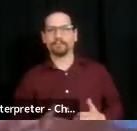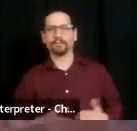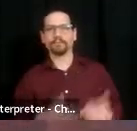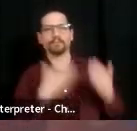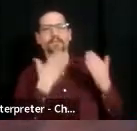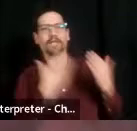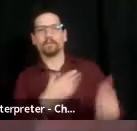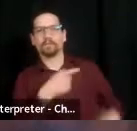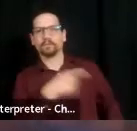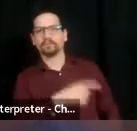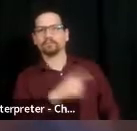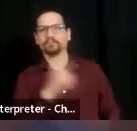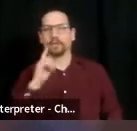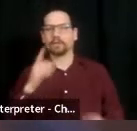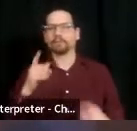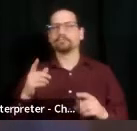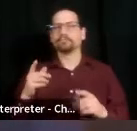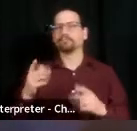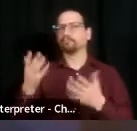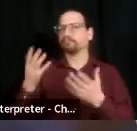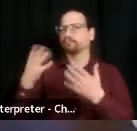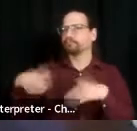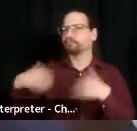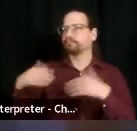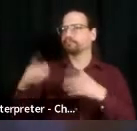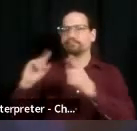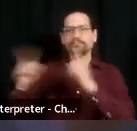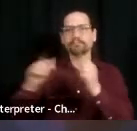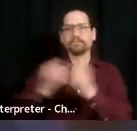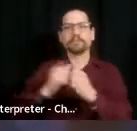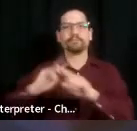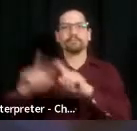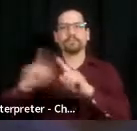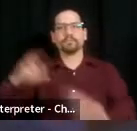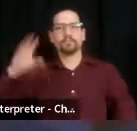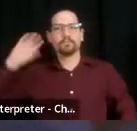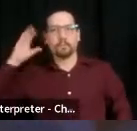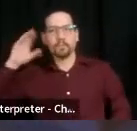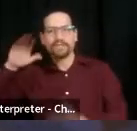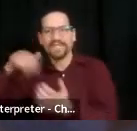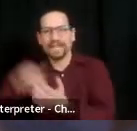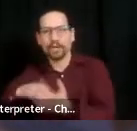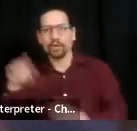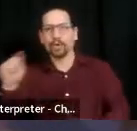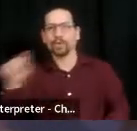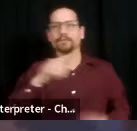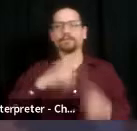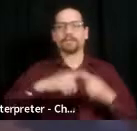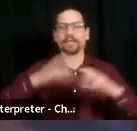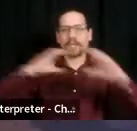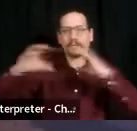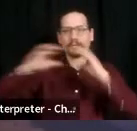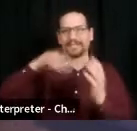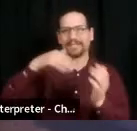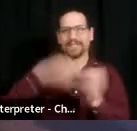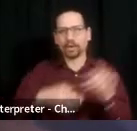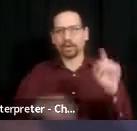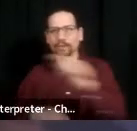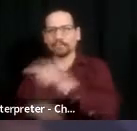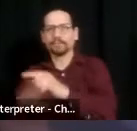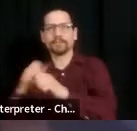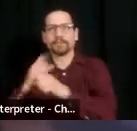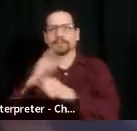the state of Rhode Island. Thank you, Governor. This is a teamwork. Thank you for allowing me this opportunity to